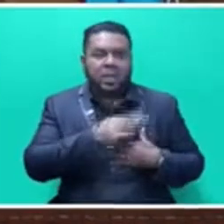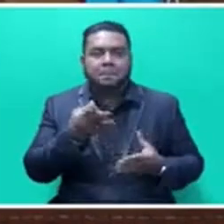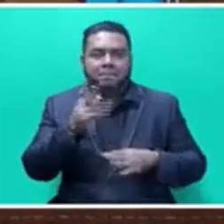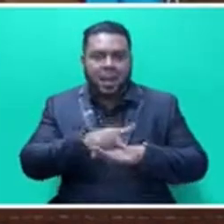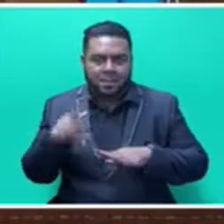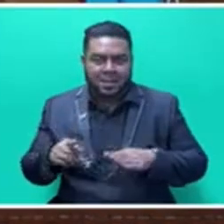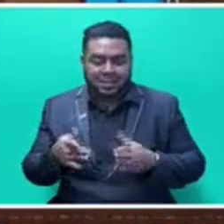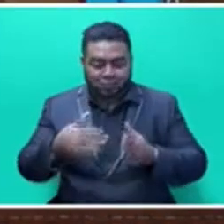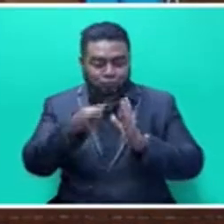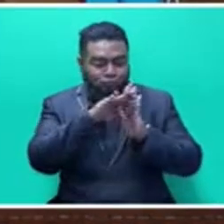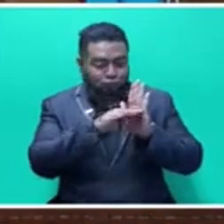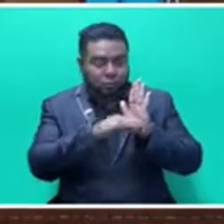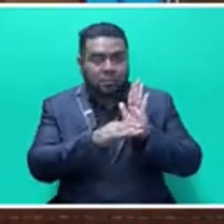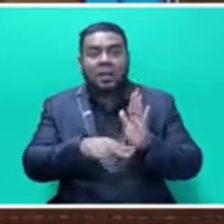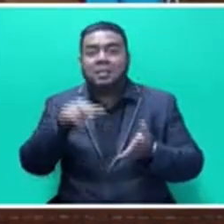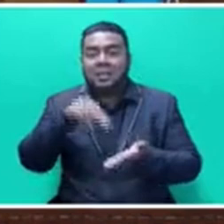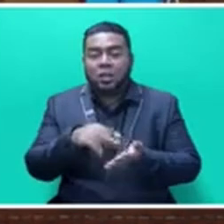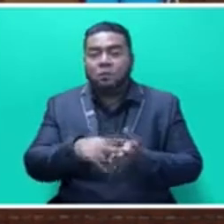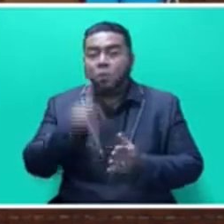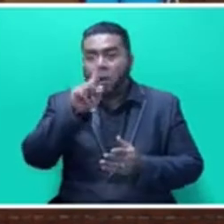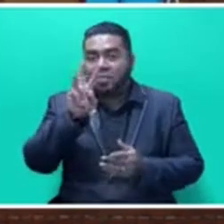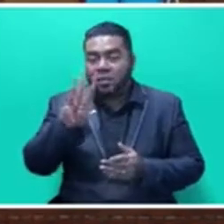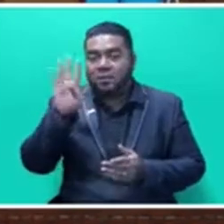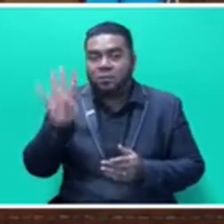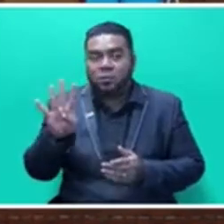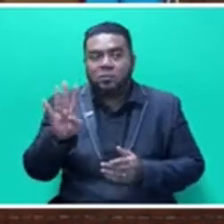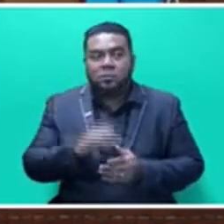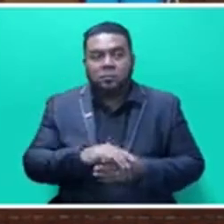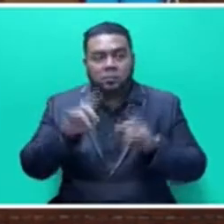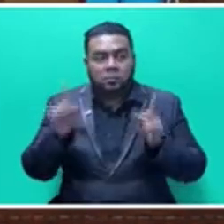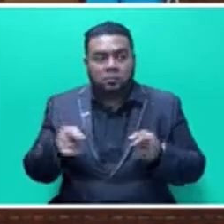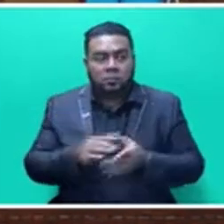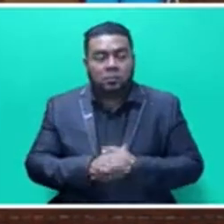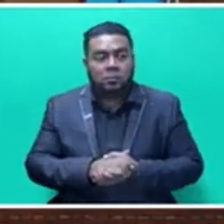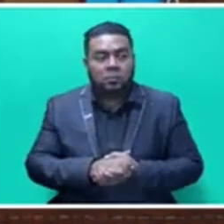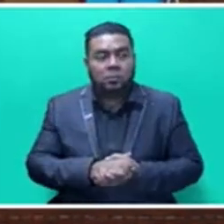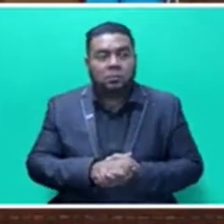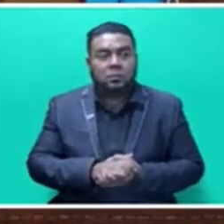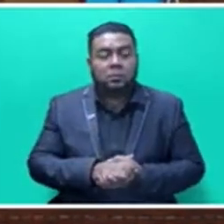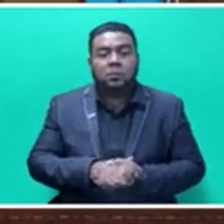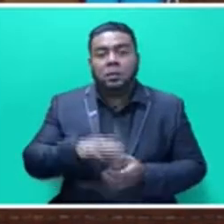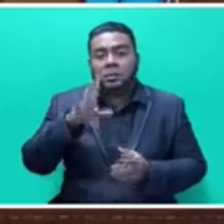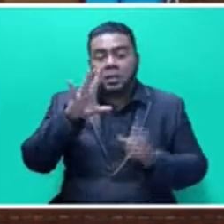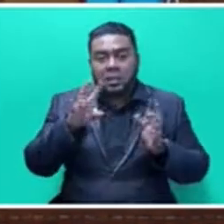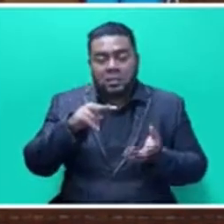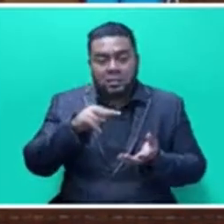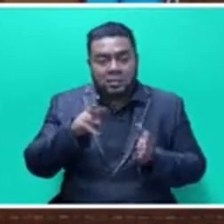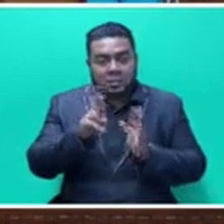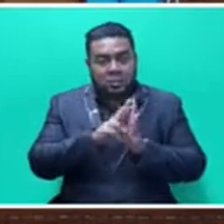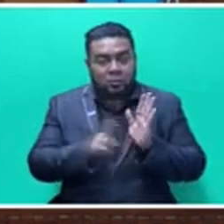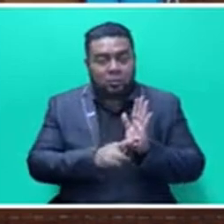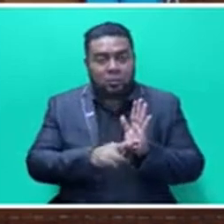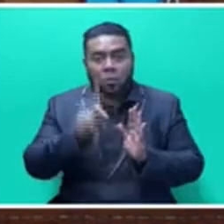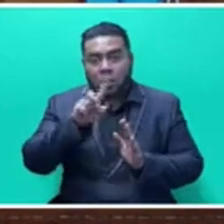Given the above and pursuant to Standing Orders 134, Clause 2A, and Standing Orders 127, Clause 2C,